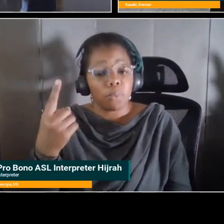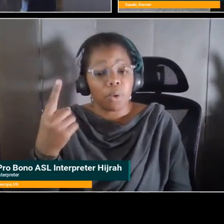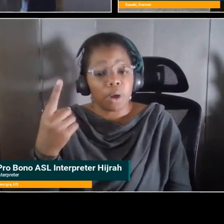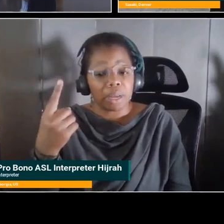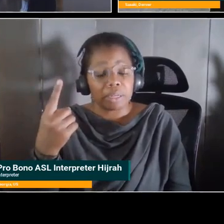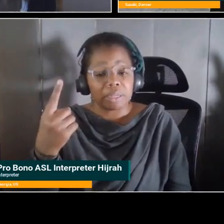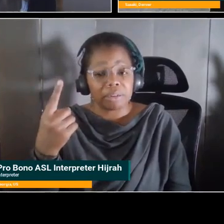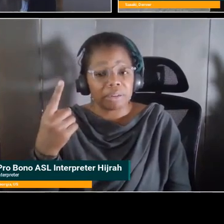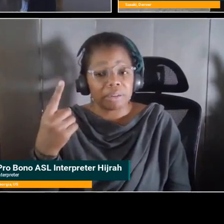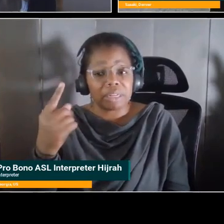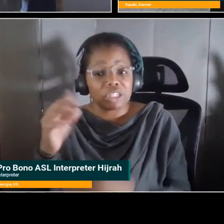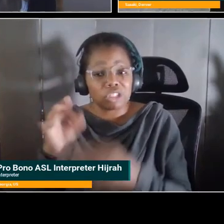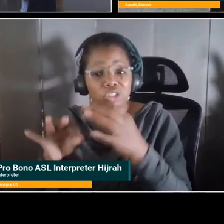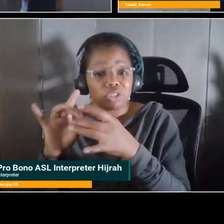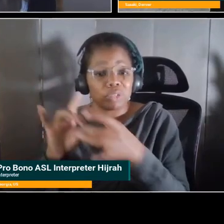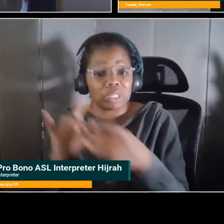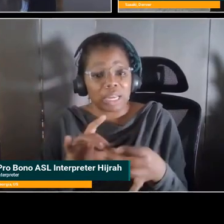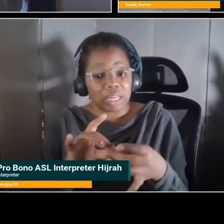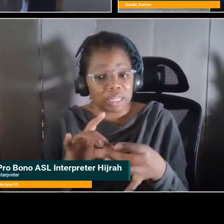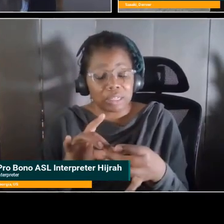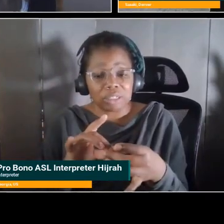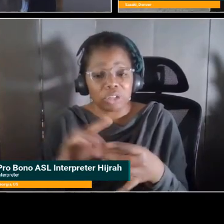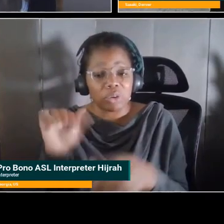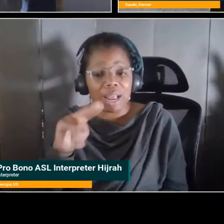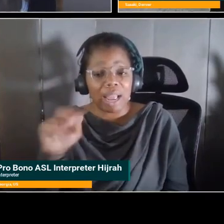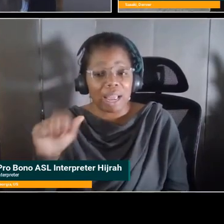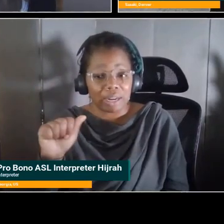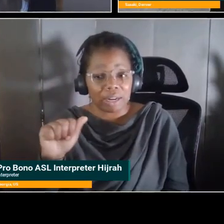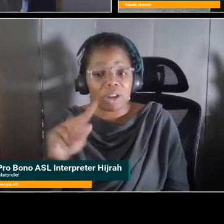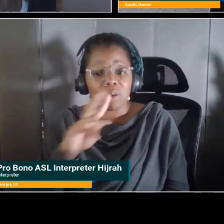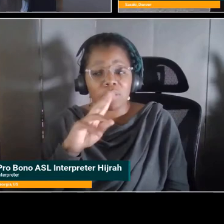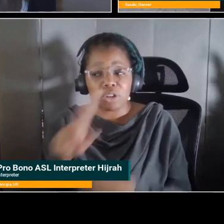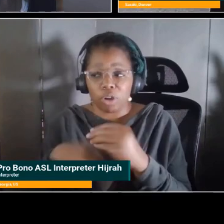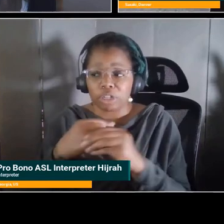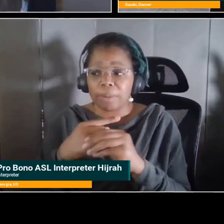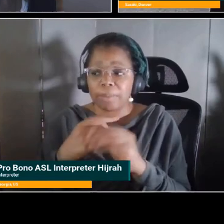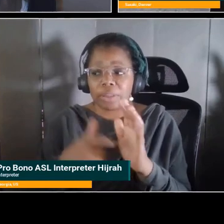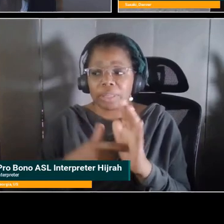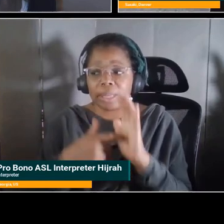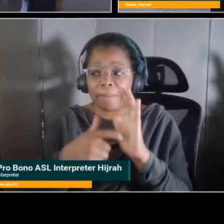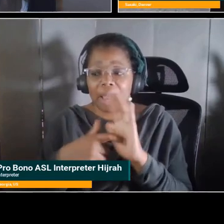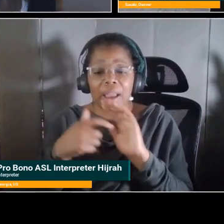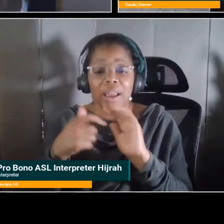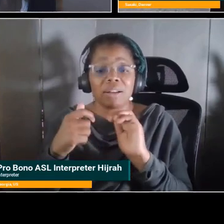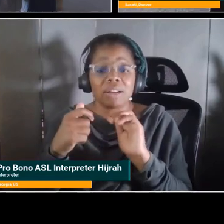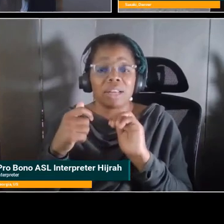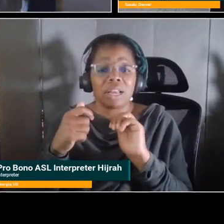just related to, you know, Anna, you talked about the demand likely for water-based